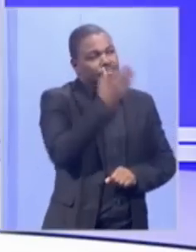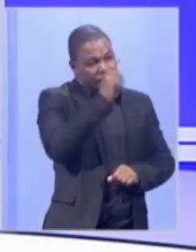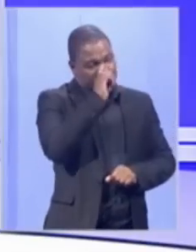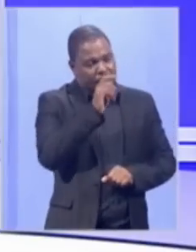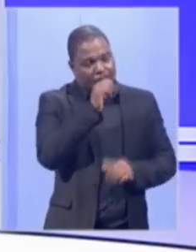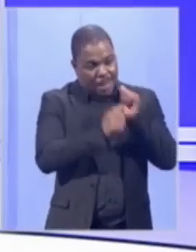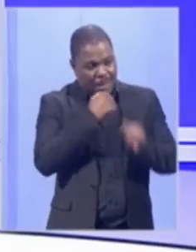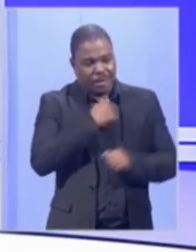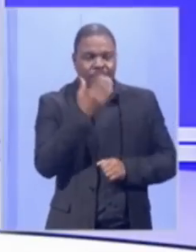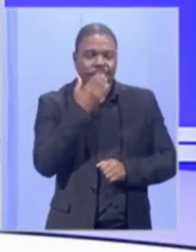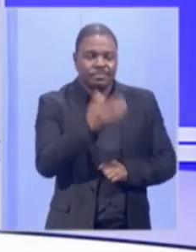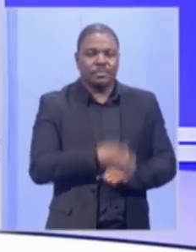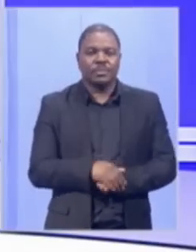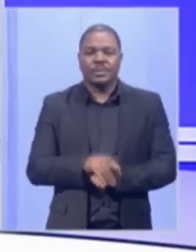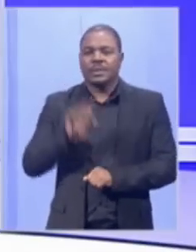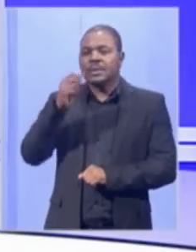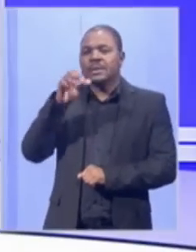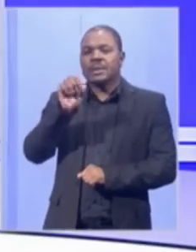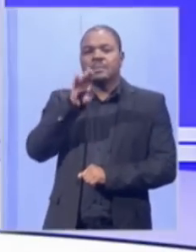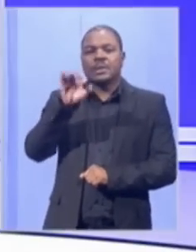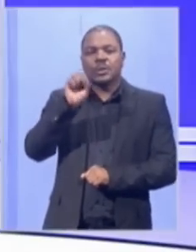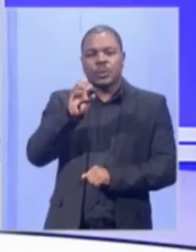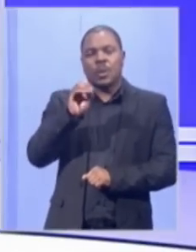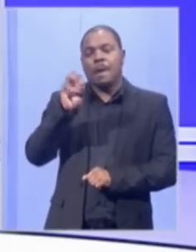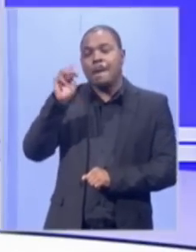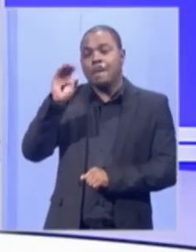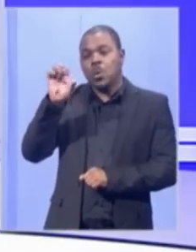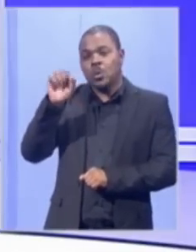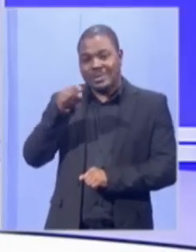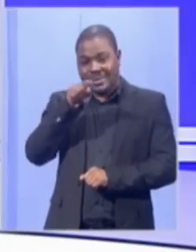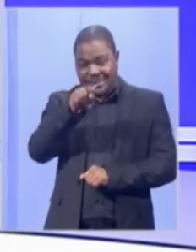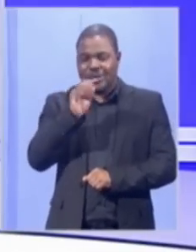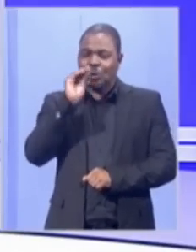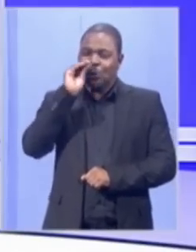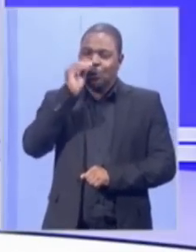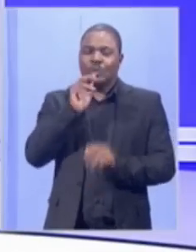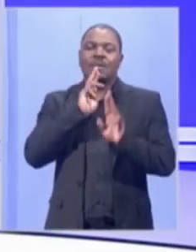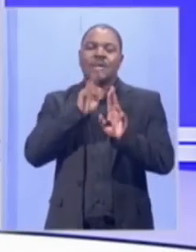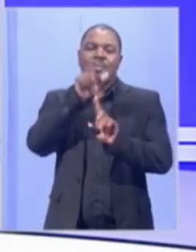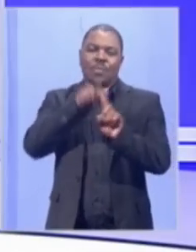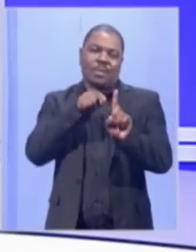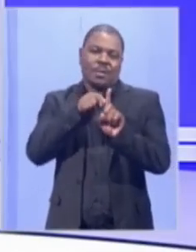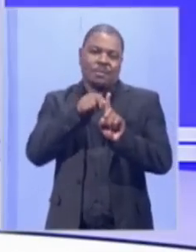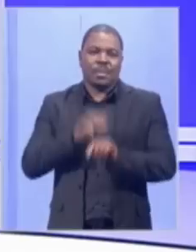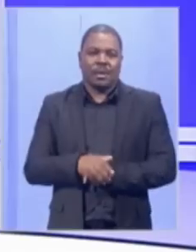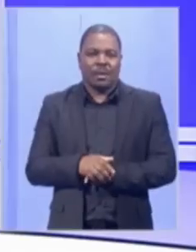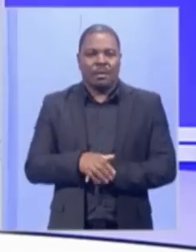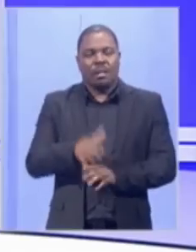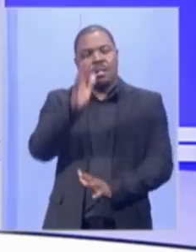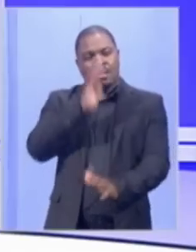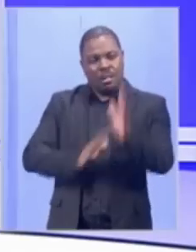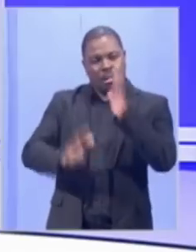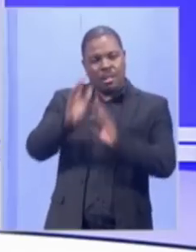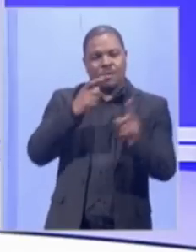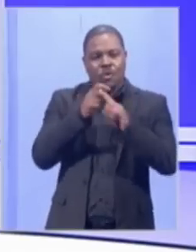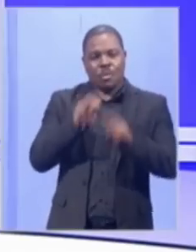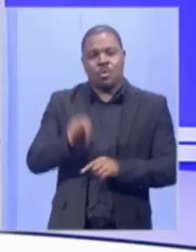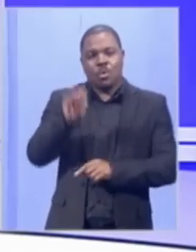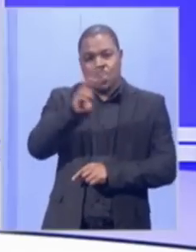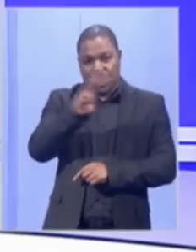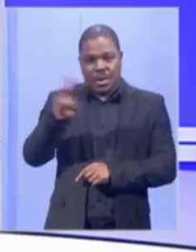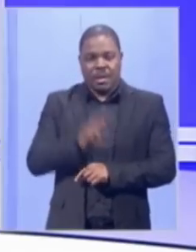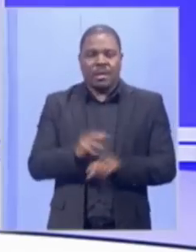kgaitsedi ya ka Thabiso Mose re a leboha e o mohe ebile moqolotsi wa rona wa ditaba a re fatlaleho ka Maneka